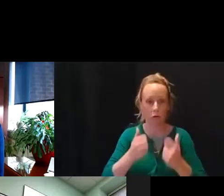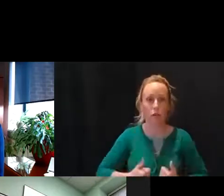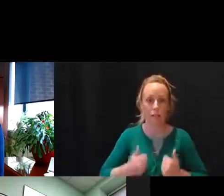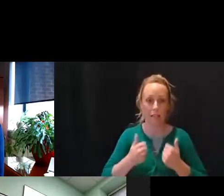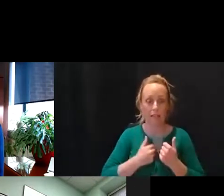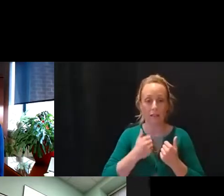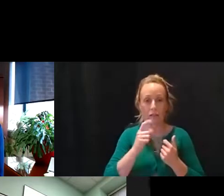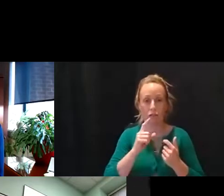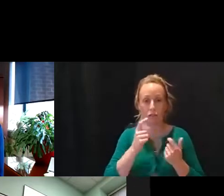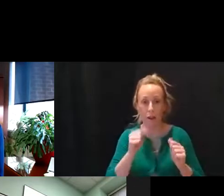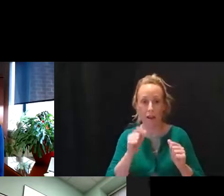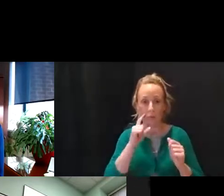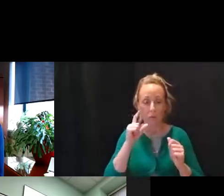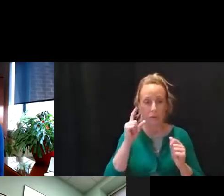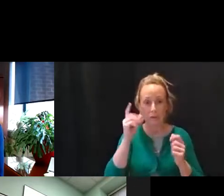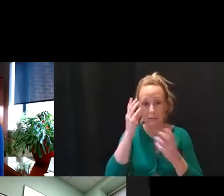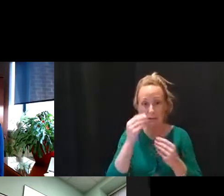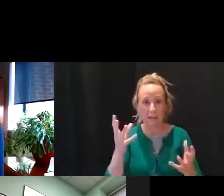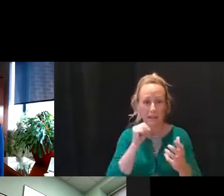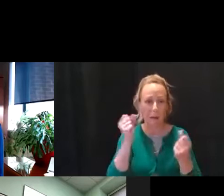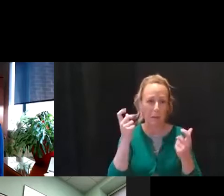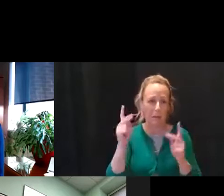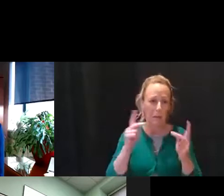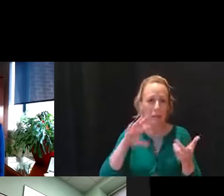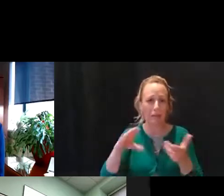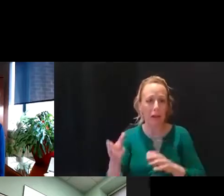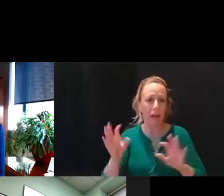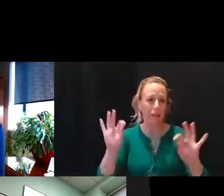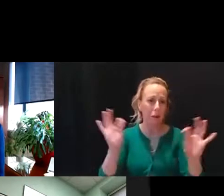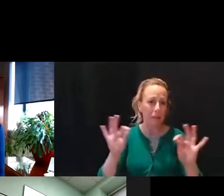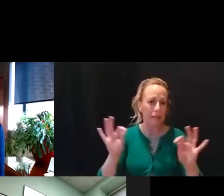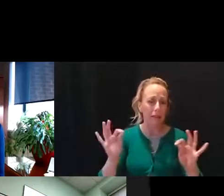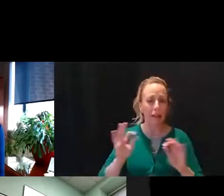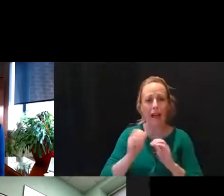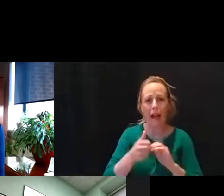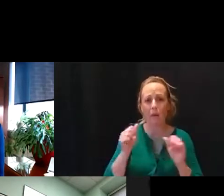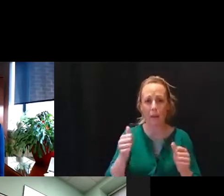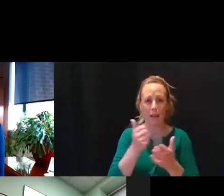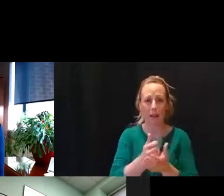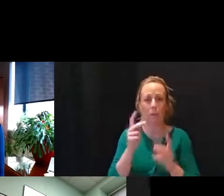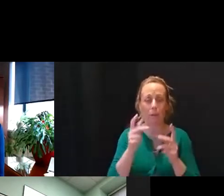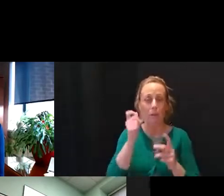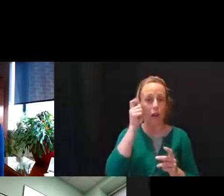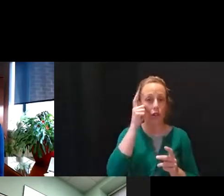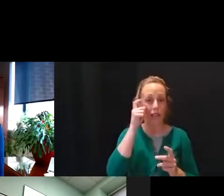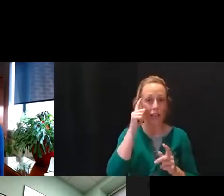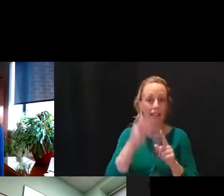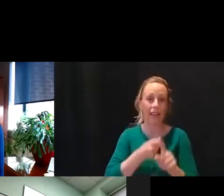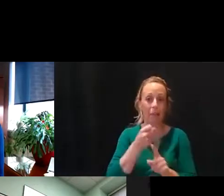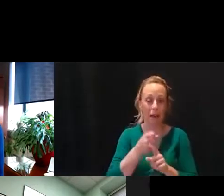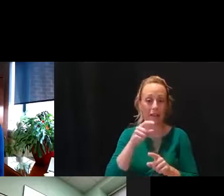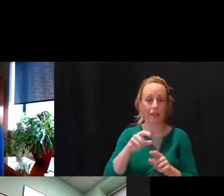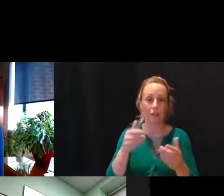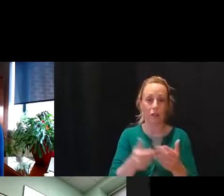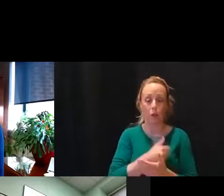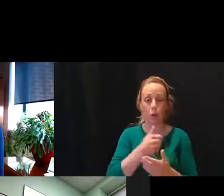opinion that since not many people have died, what's the big deal? How do we help individuals understand the impact of this new